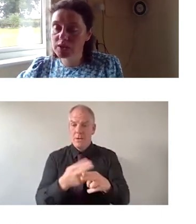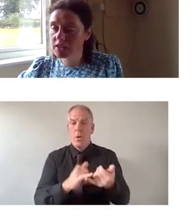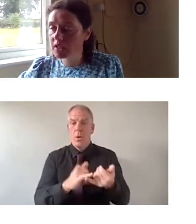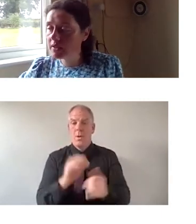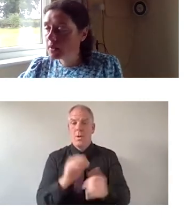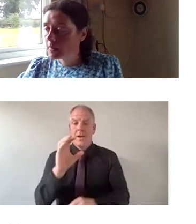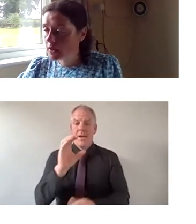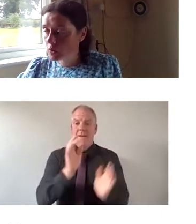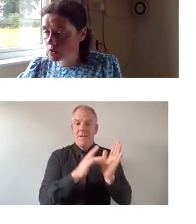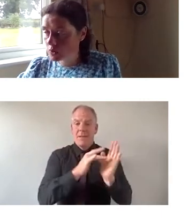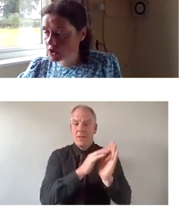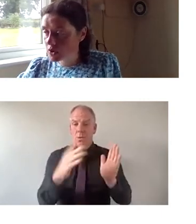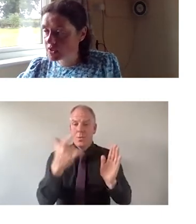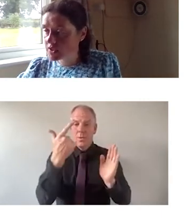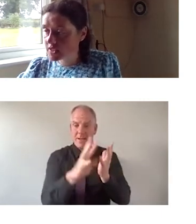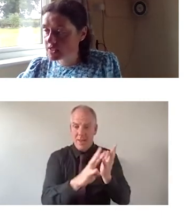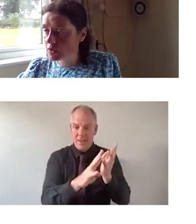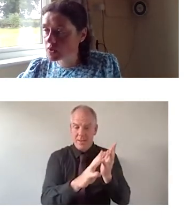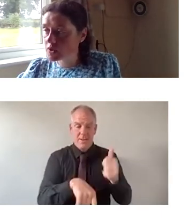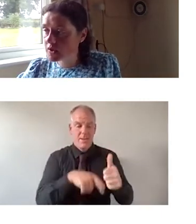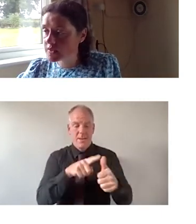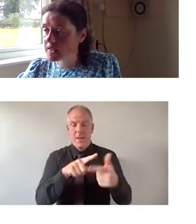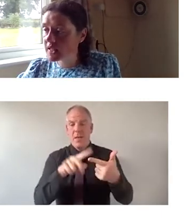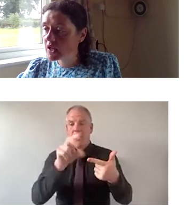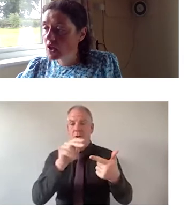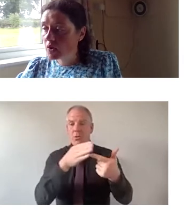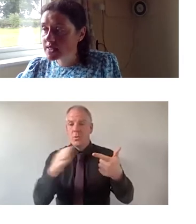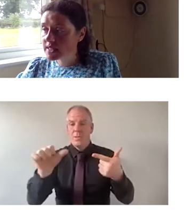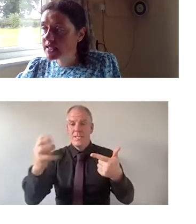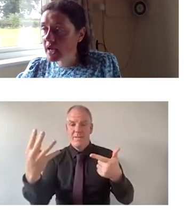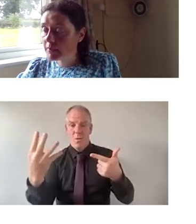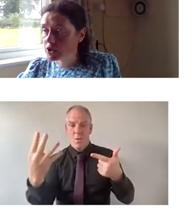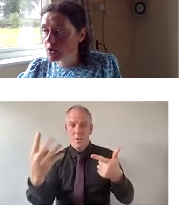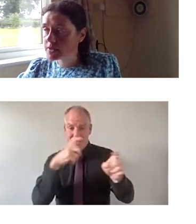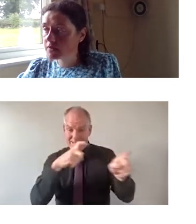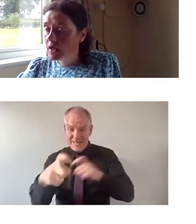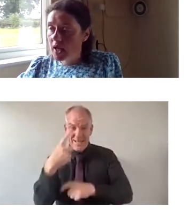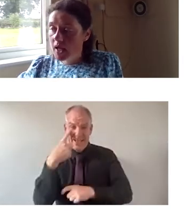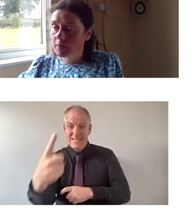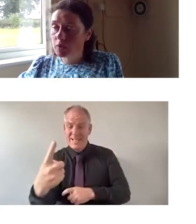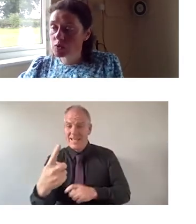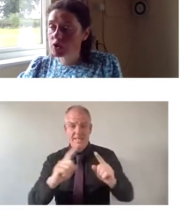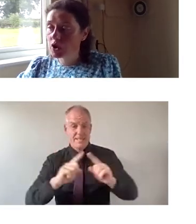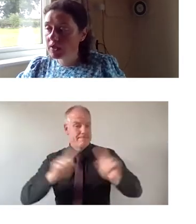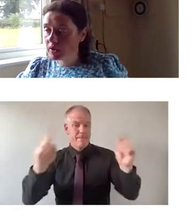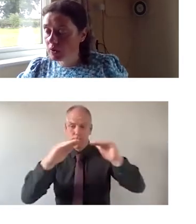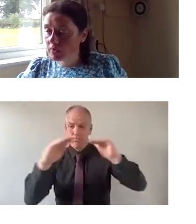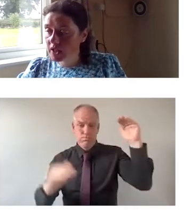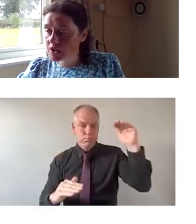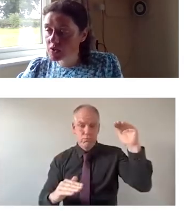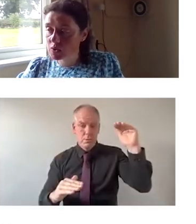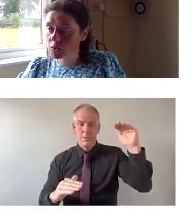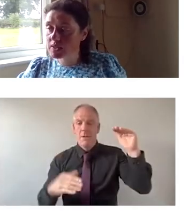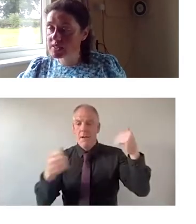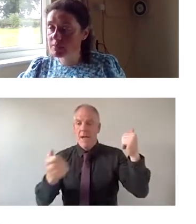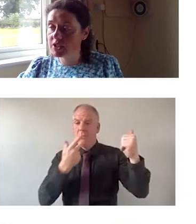15 to 29, and those who are aged 30 to 64. So you can see that there is still a gap in terms of those with a third level